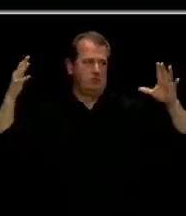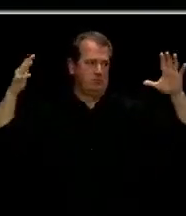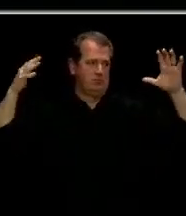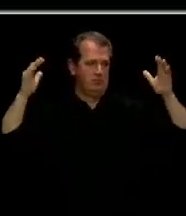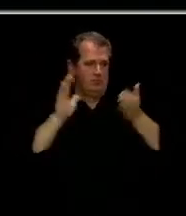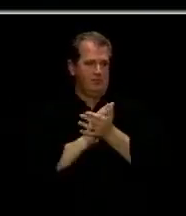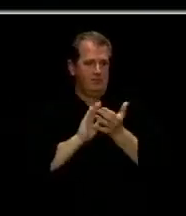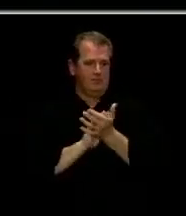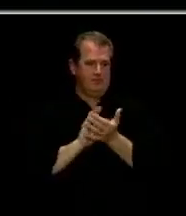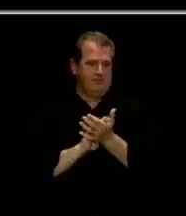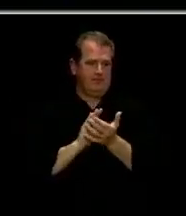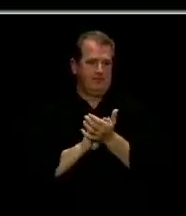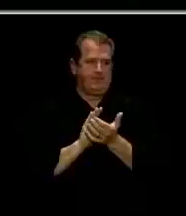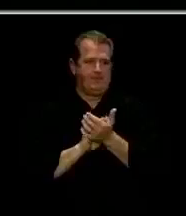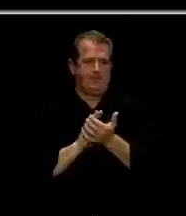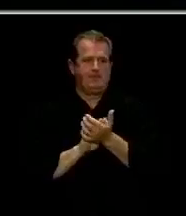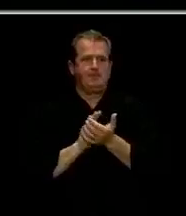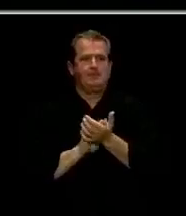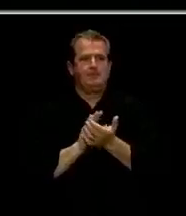celebration. I mean,